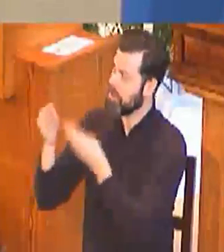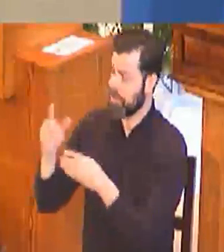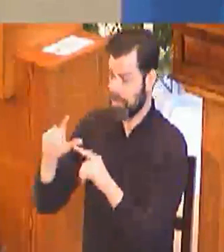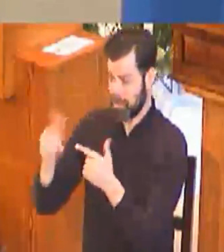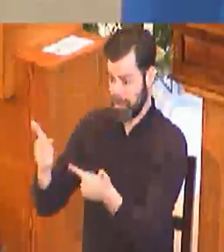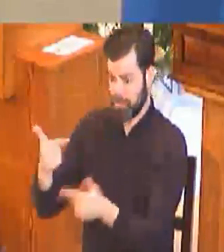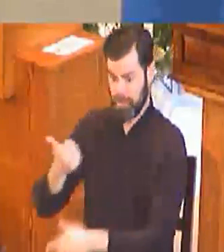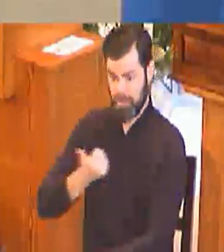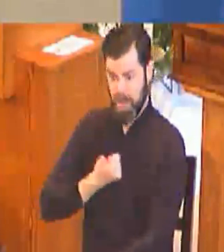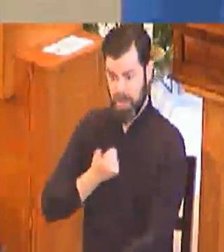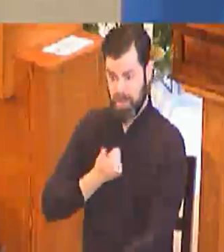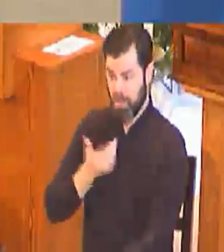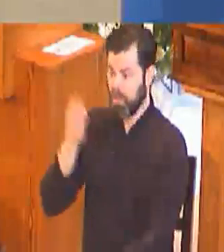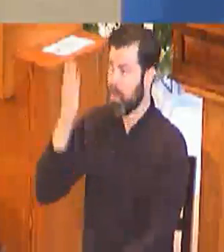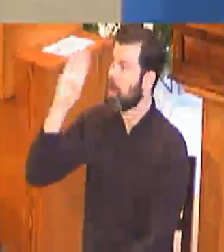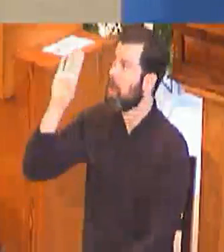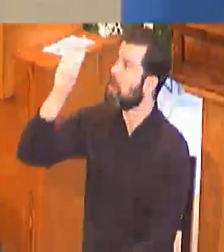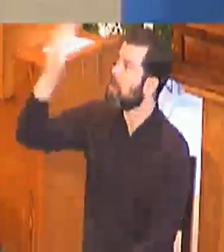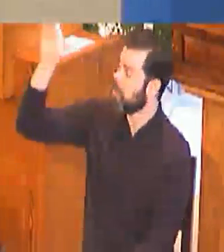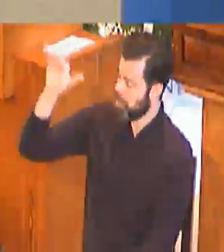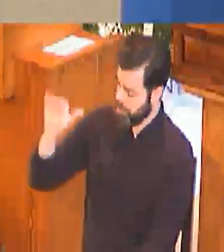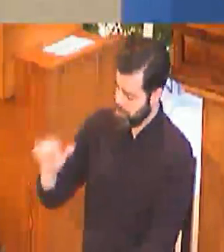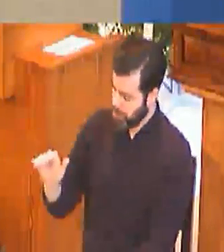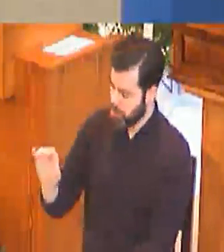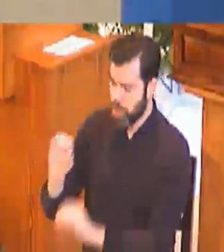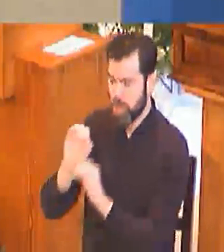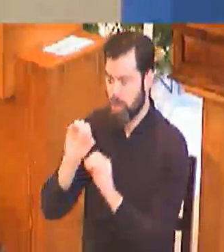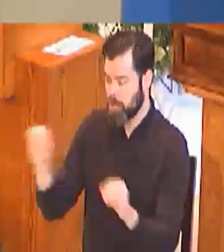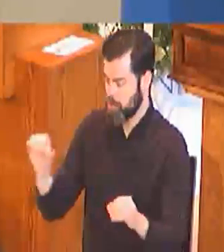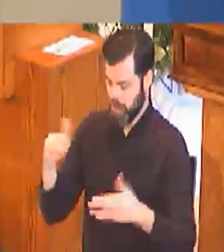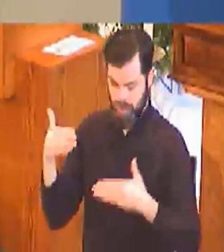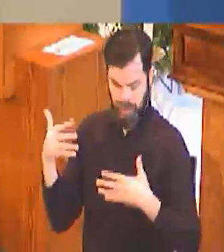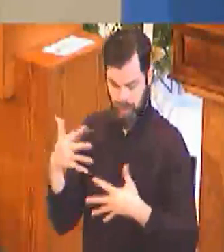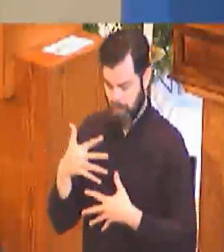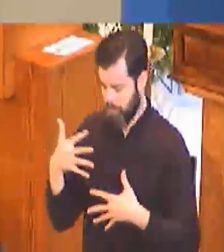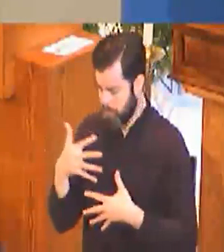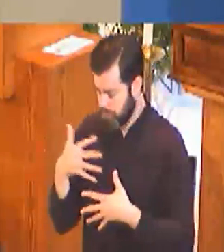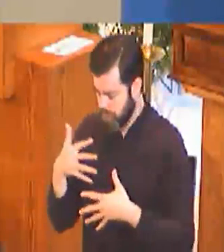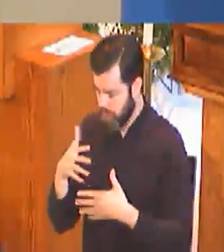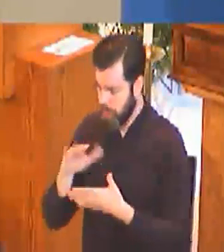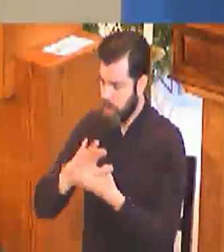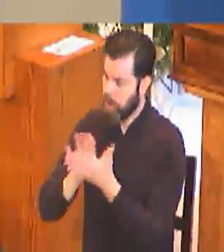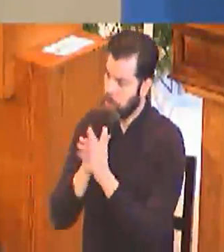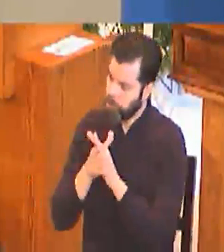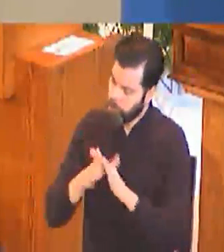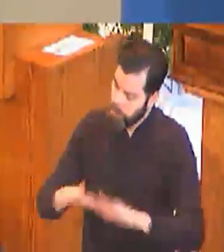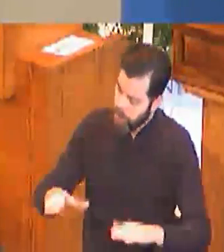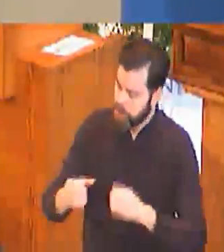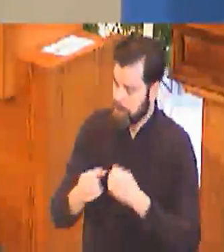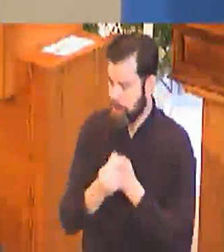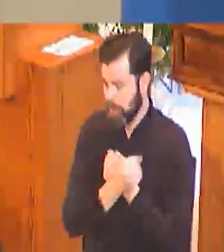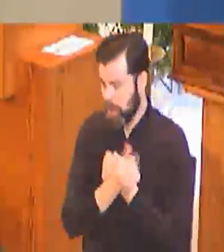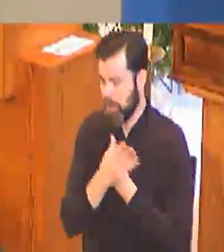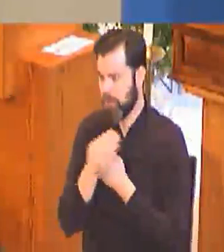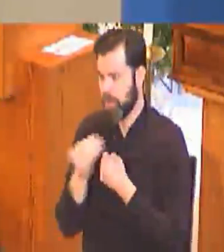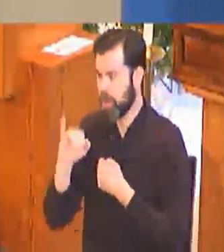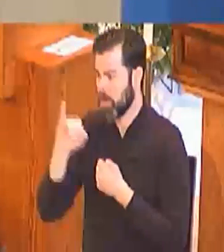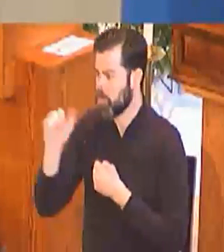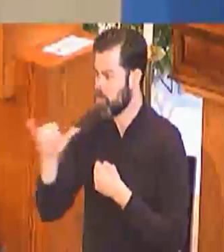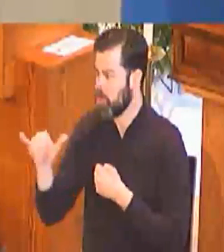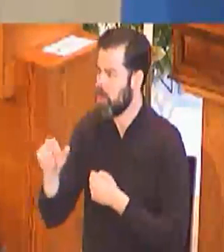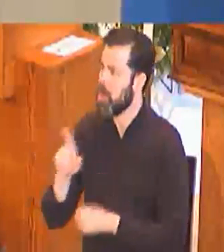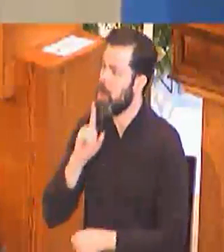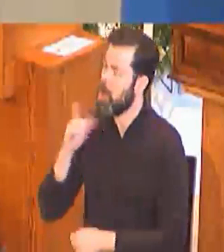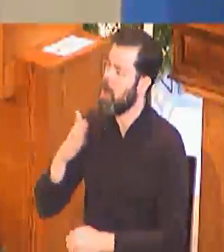am a child of God. There is nothing to fear. Peace, love, and joy